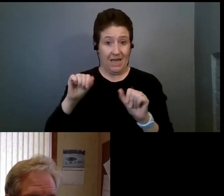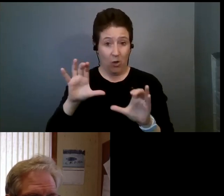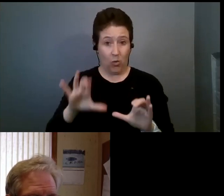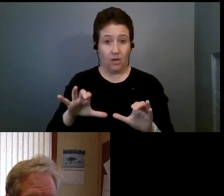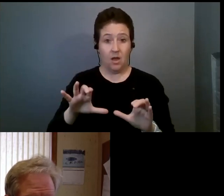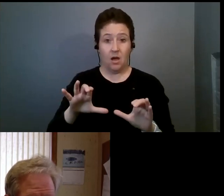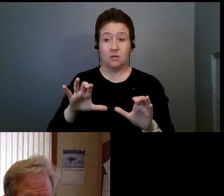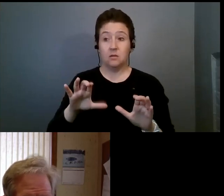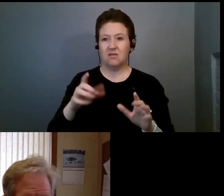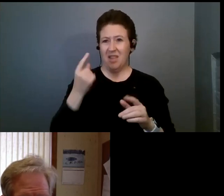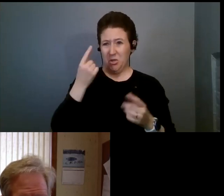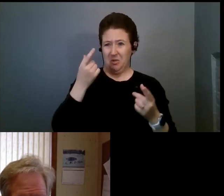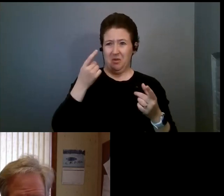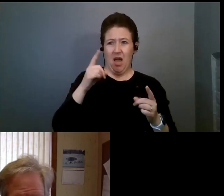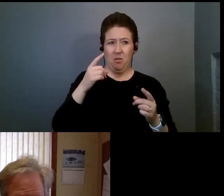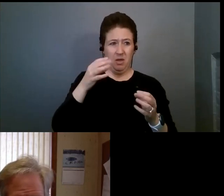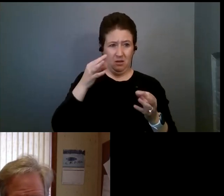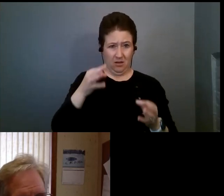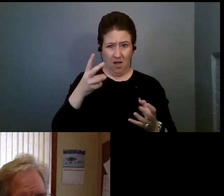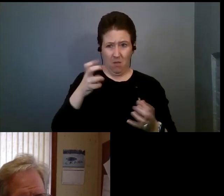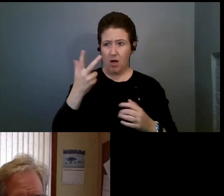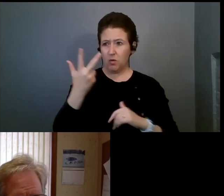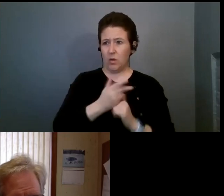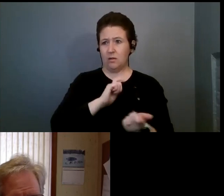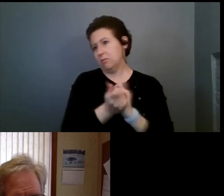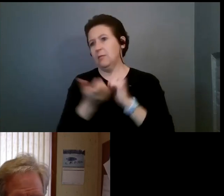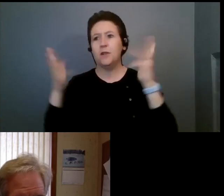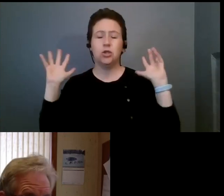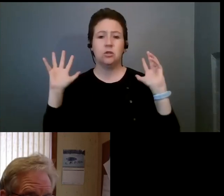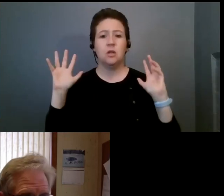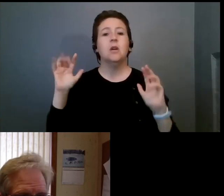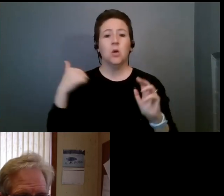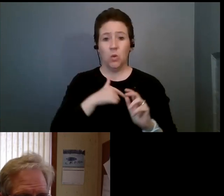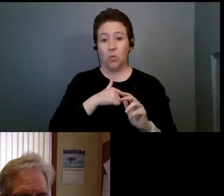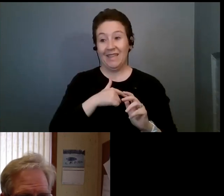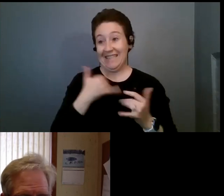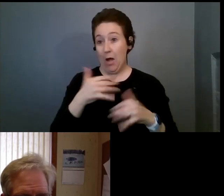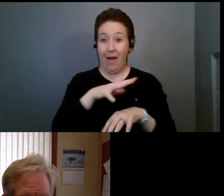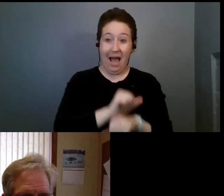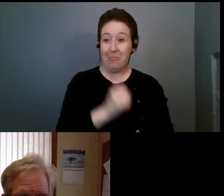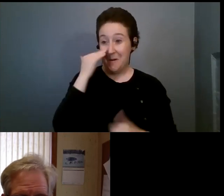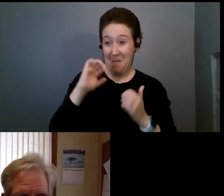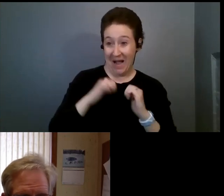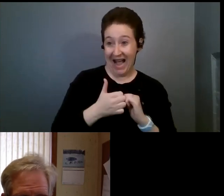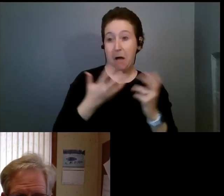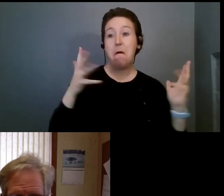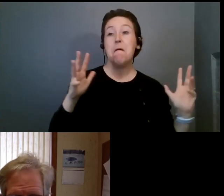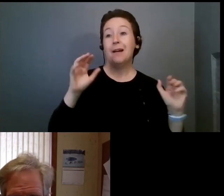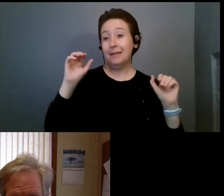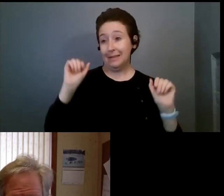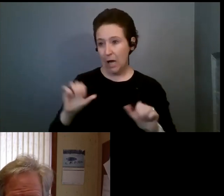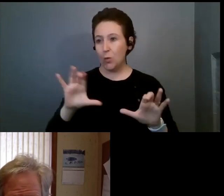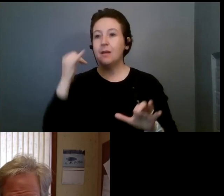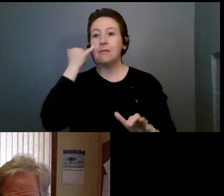matter of 3 days last year, and we know we're more practiced at that now, and we will be ready to do that if we need to